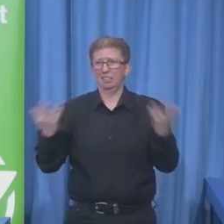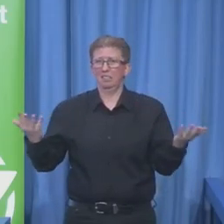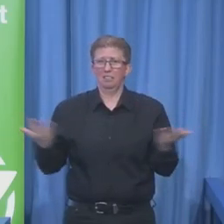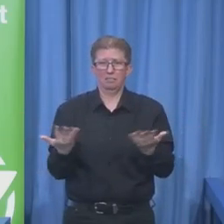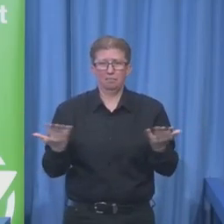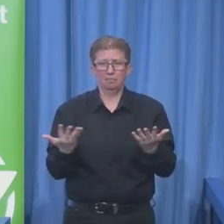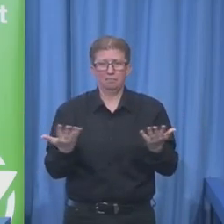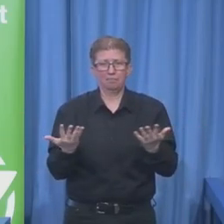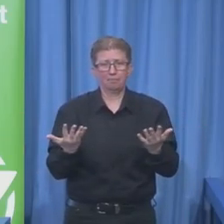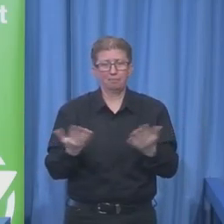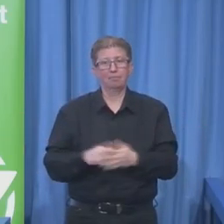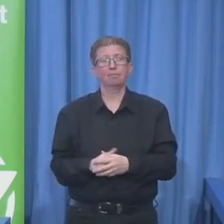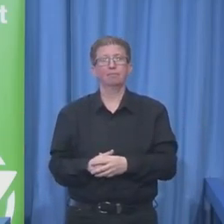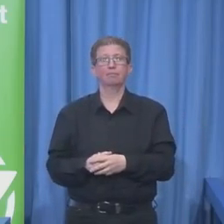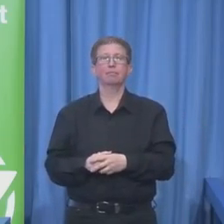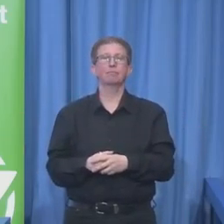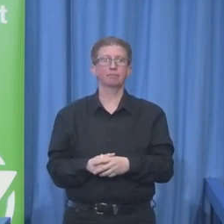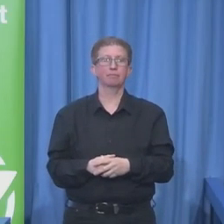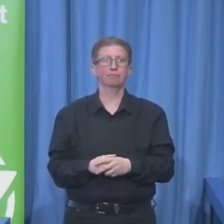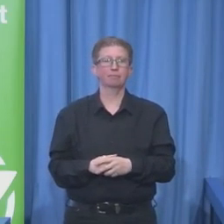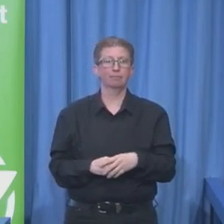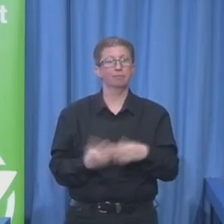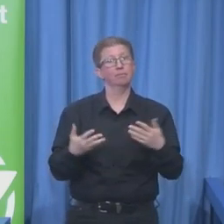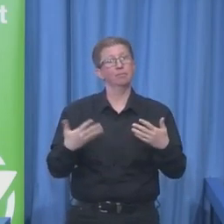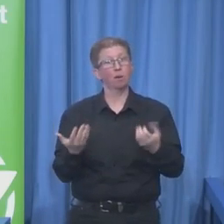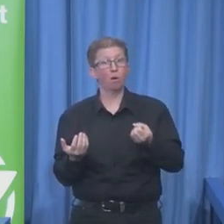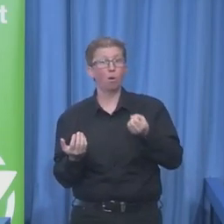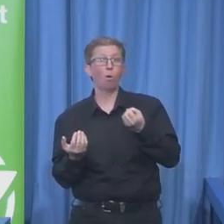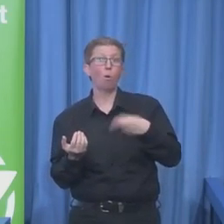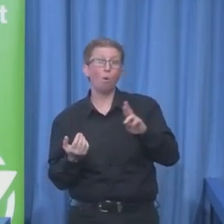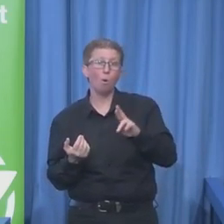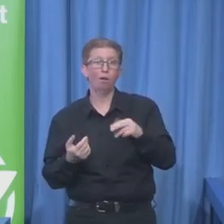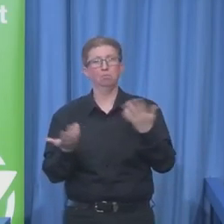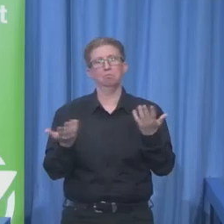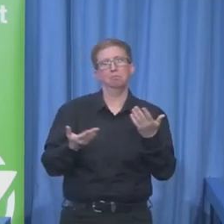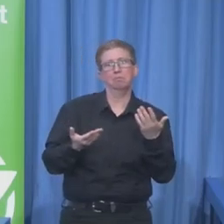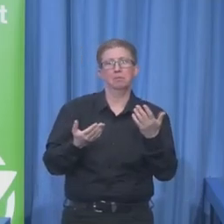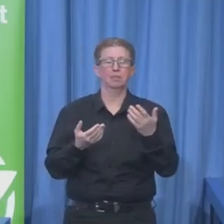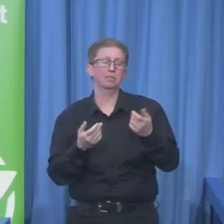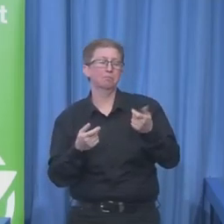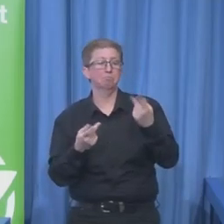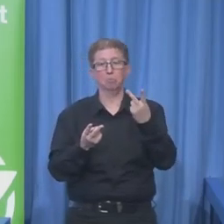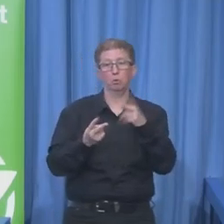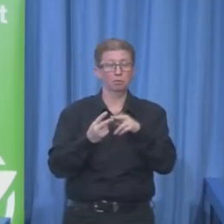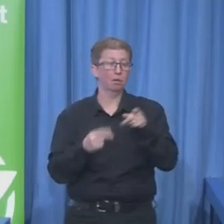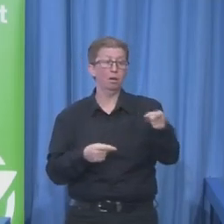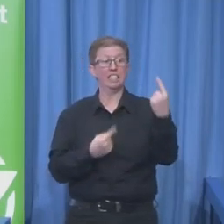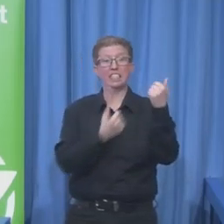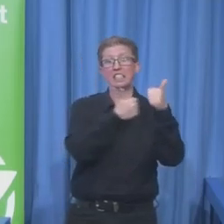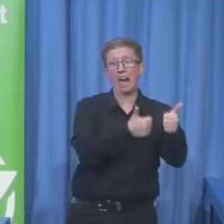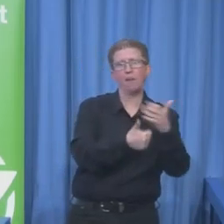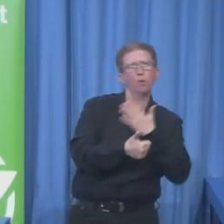employment in the open labor market might be too quick. Since 2014, persons with disability can work in